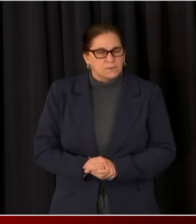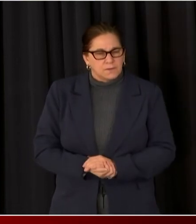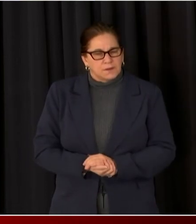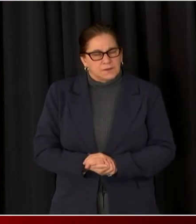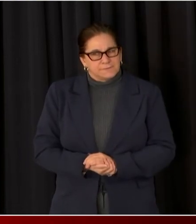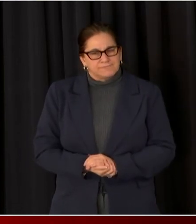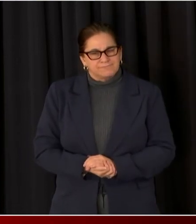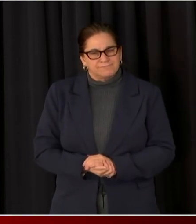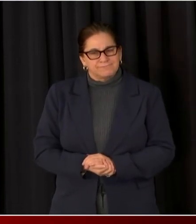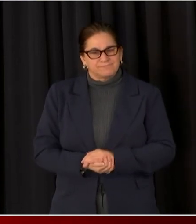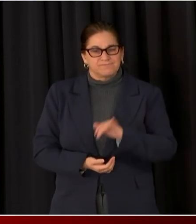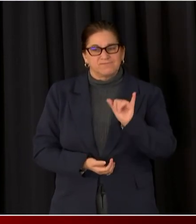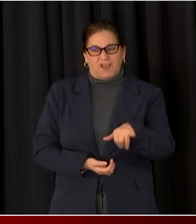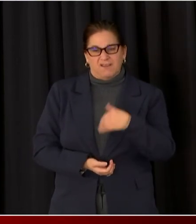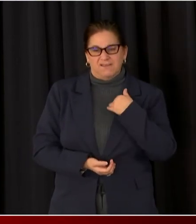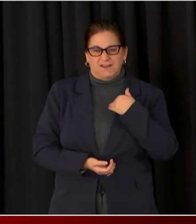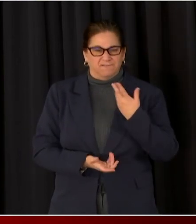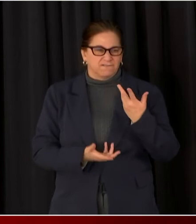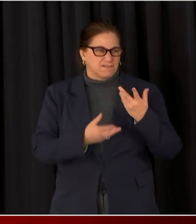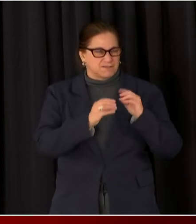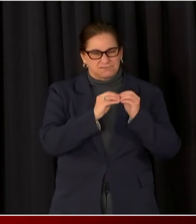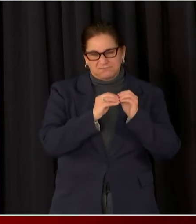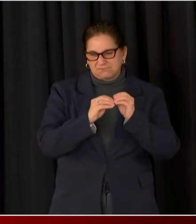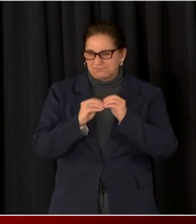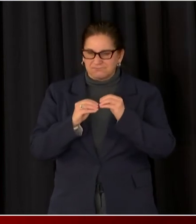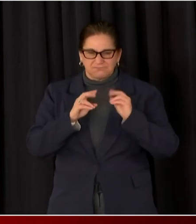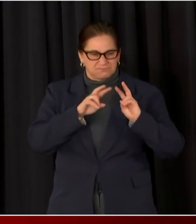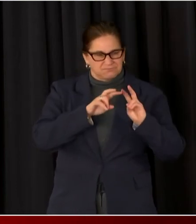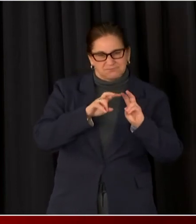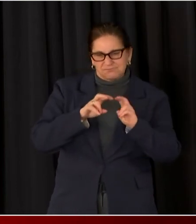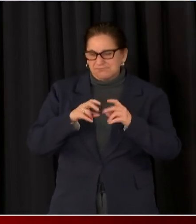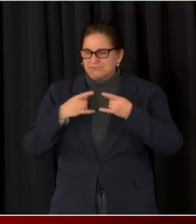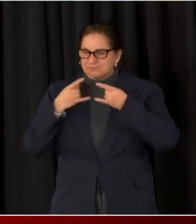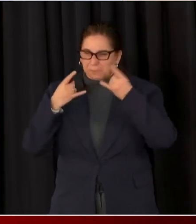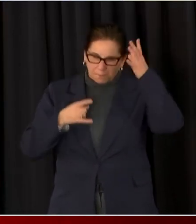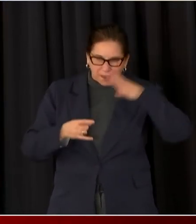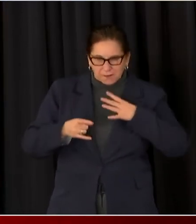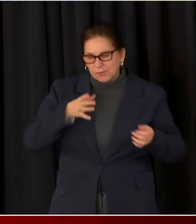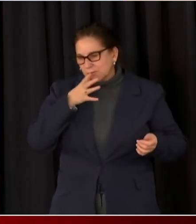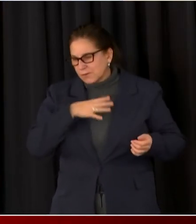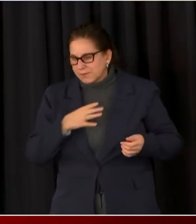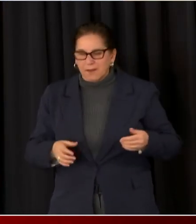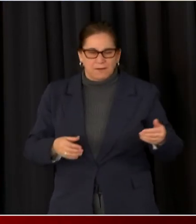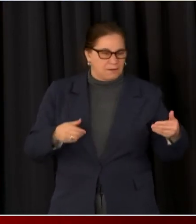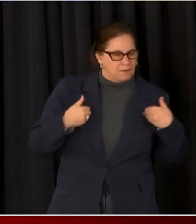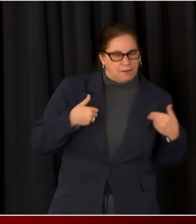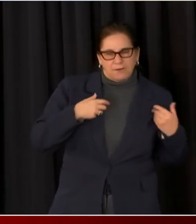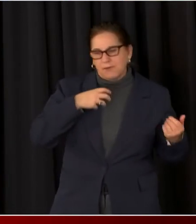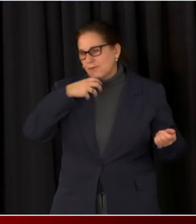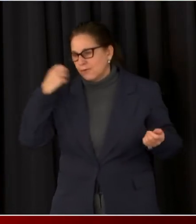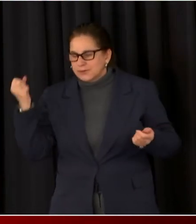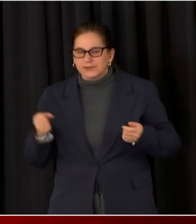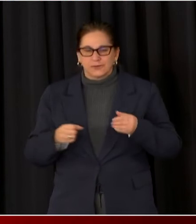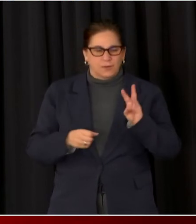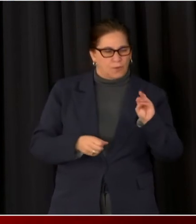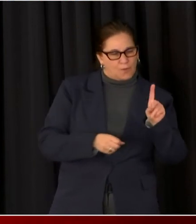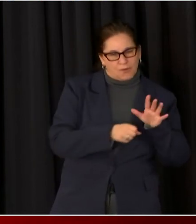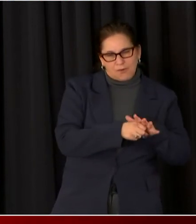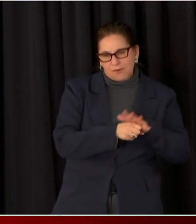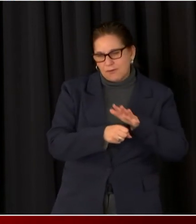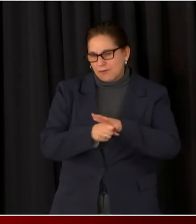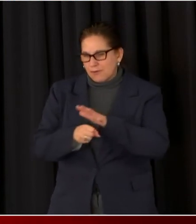And that's all we have for our mask audit findings, Mayor. Well, thank you, Dr. Nesbitt. I want to thank all the team who was